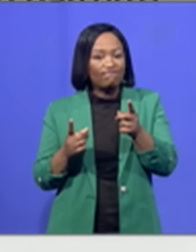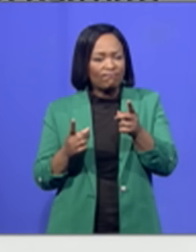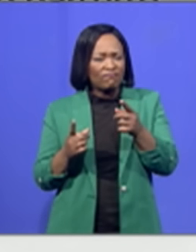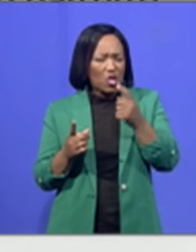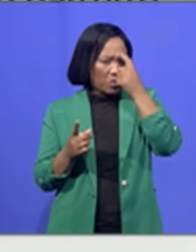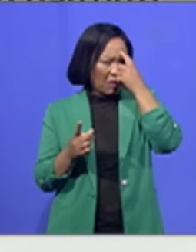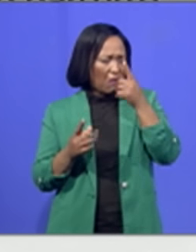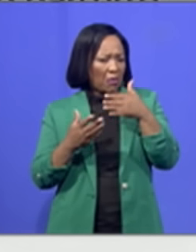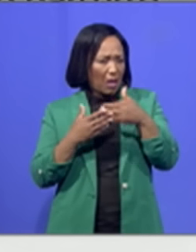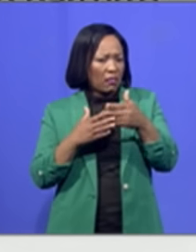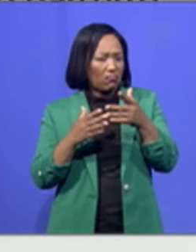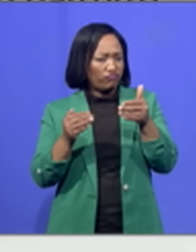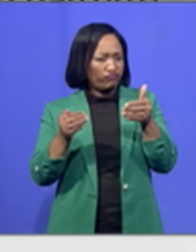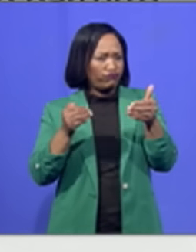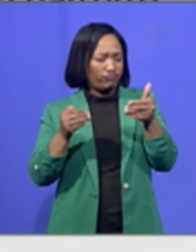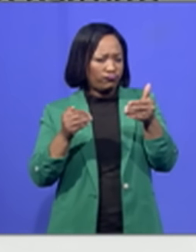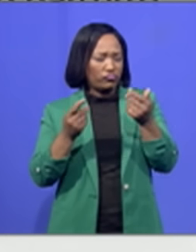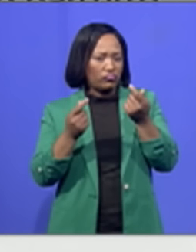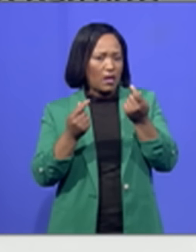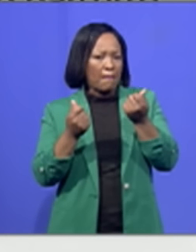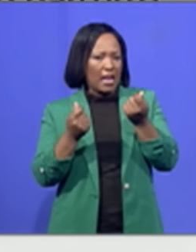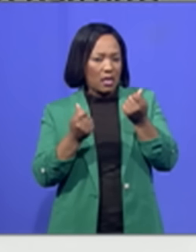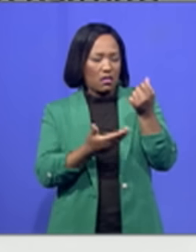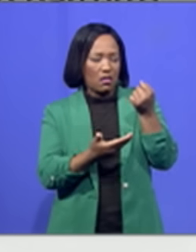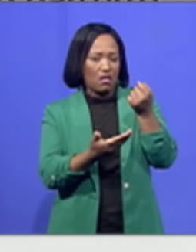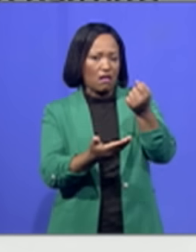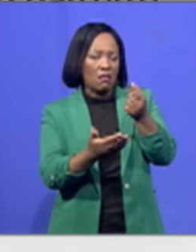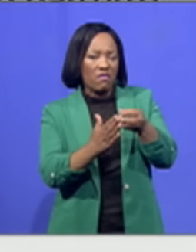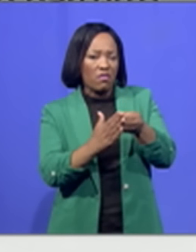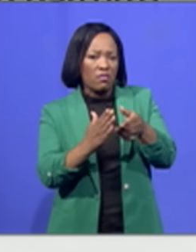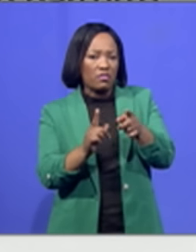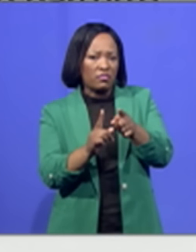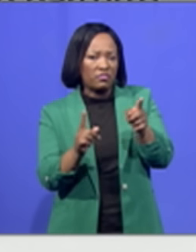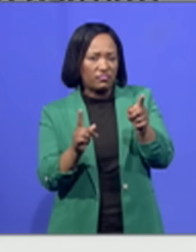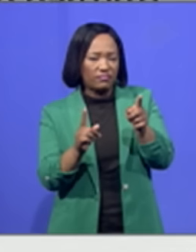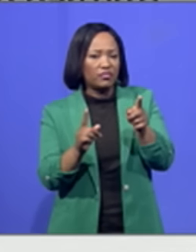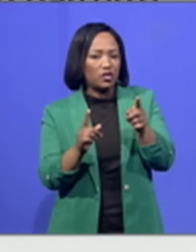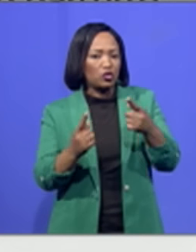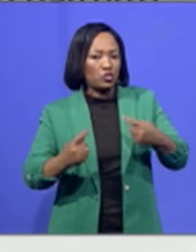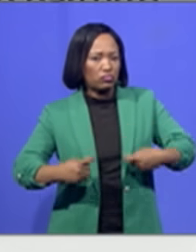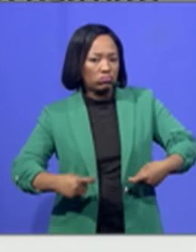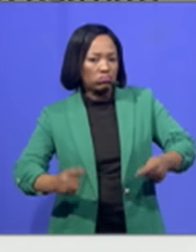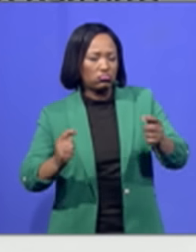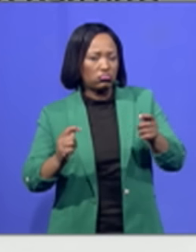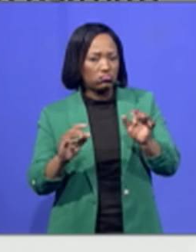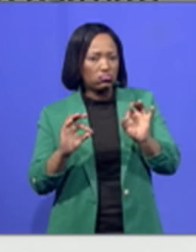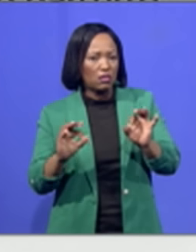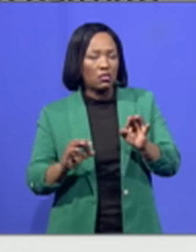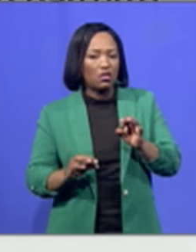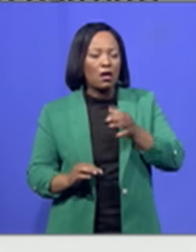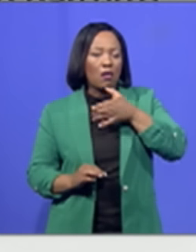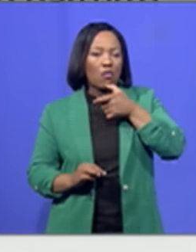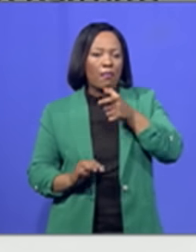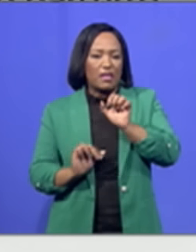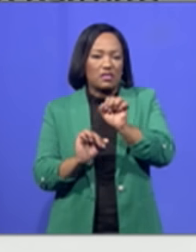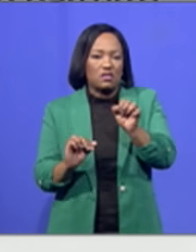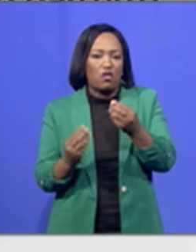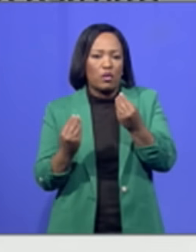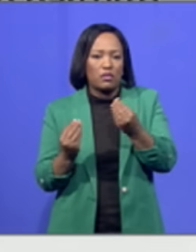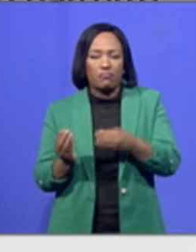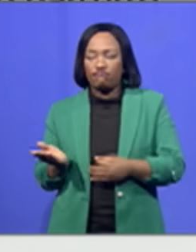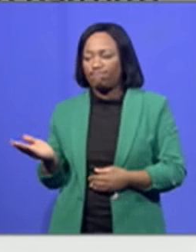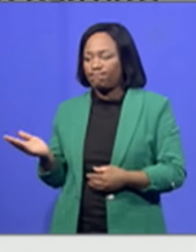ka tšewago go kgonthiša gore mašeleng ao a abetšwego baithuti a šomiša ka tshwanelo. Maikutlo a lena ka mokgwa wa WhatsApp ke ao.